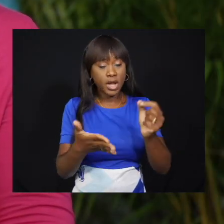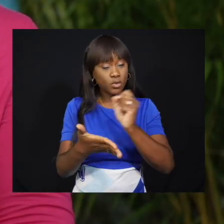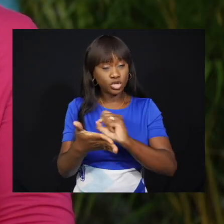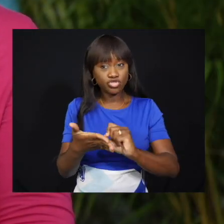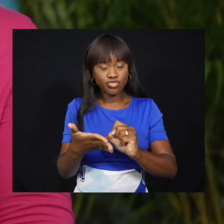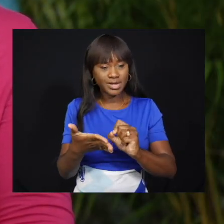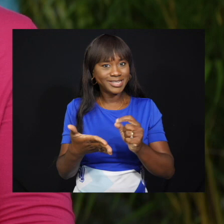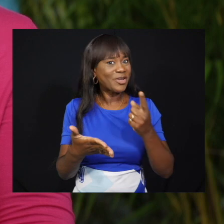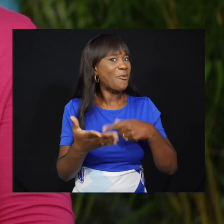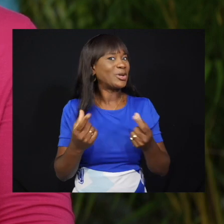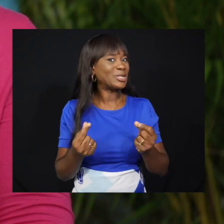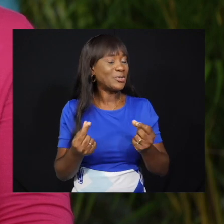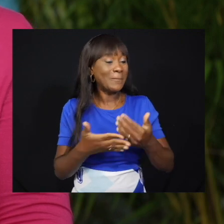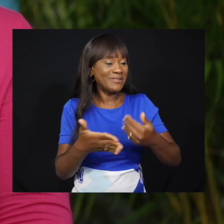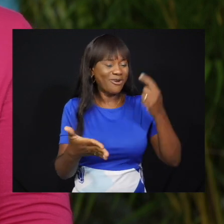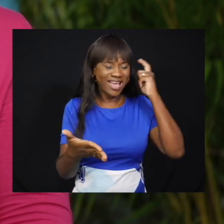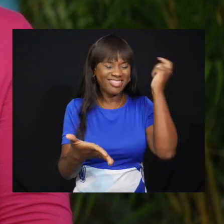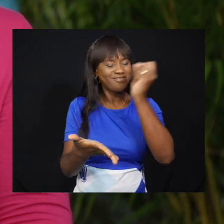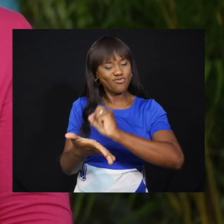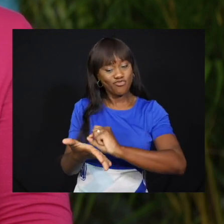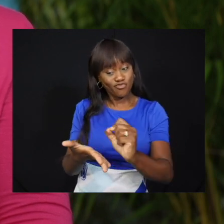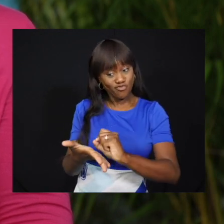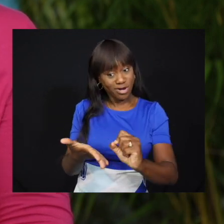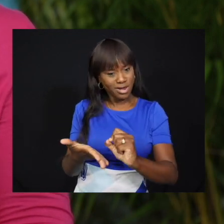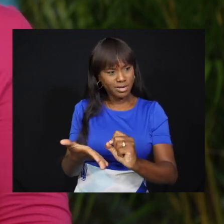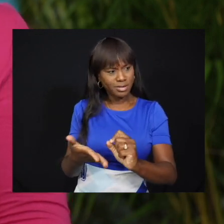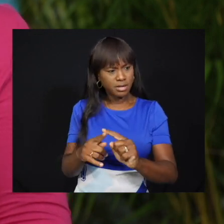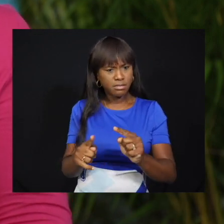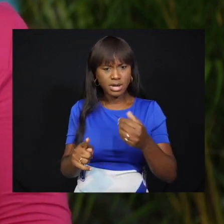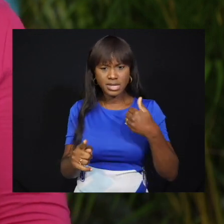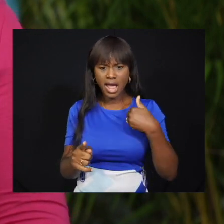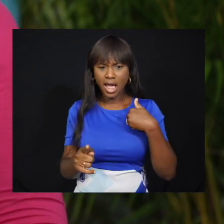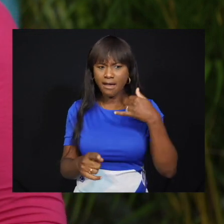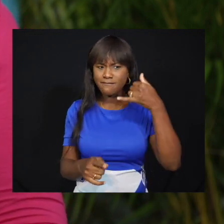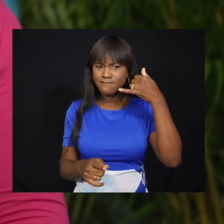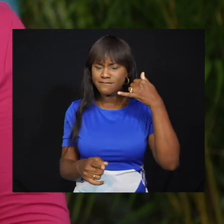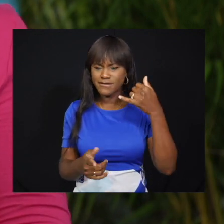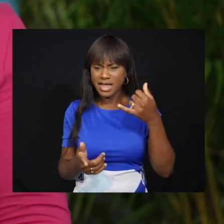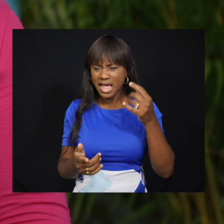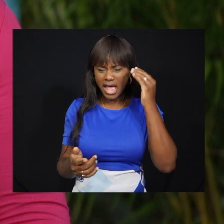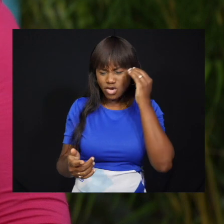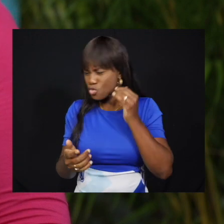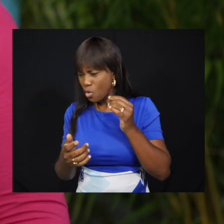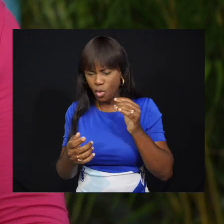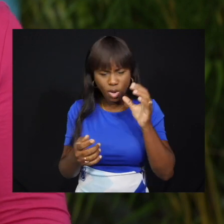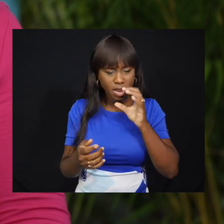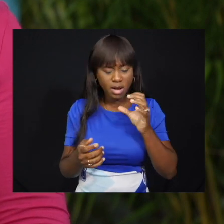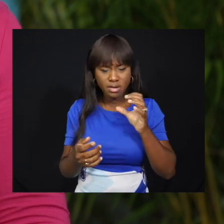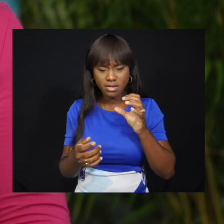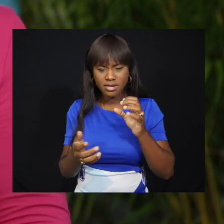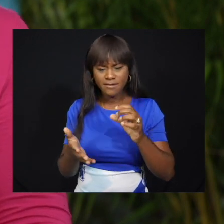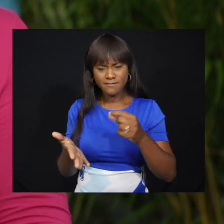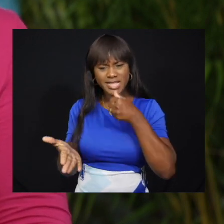I wanted to write down this, you heard what I say, write down. I said, but I know I have my post-it note somewhere here. So